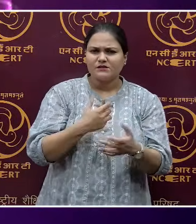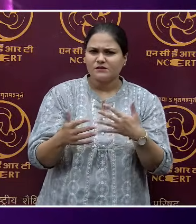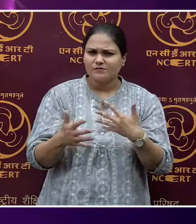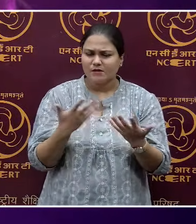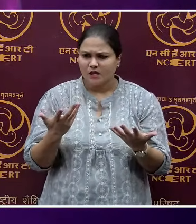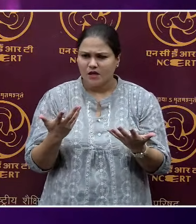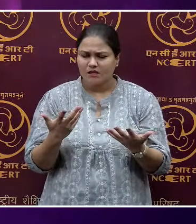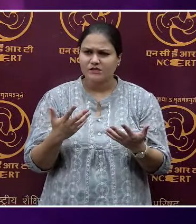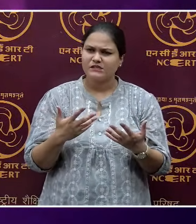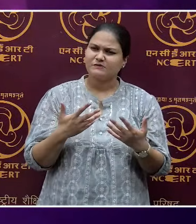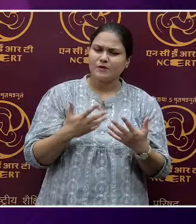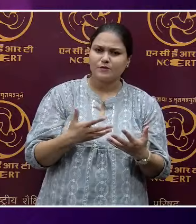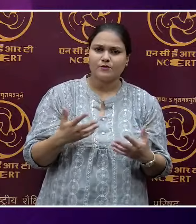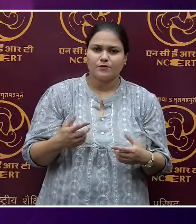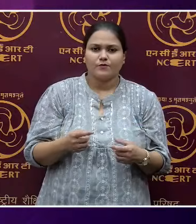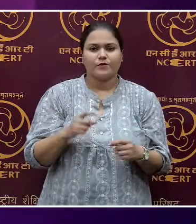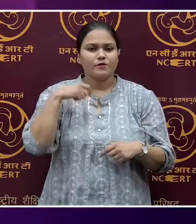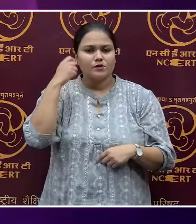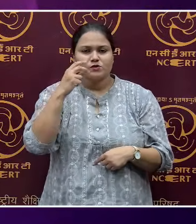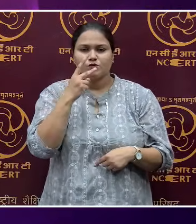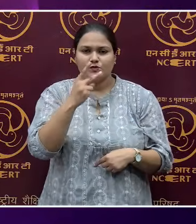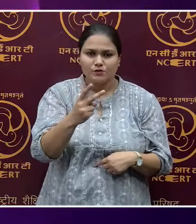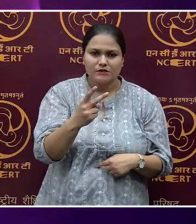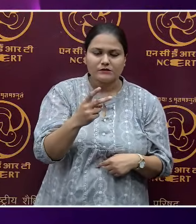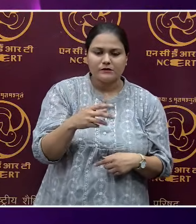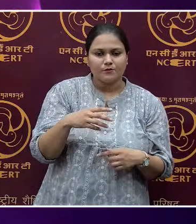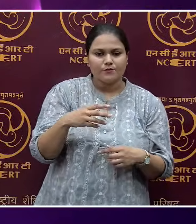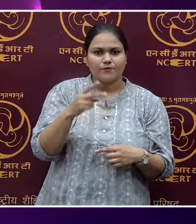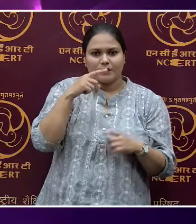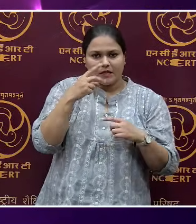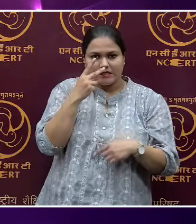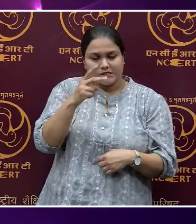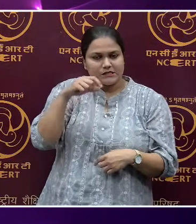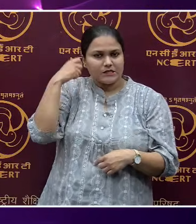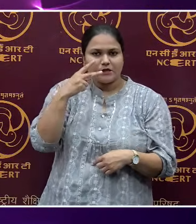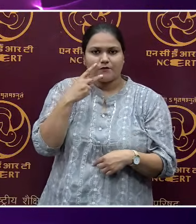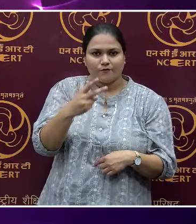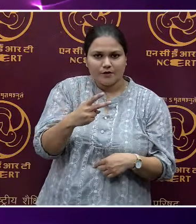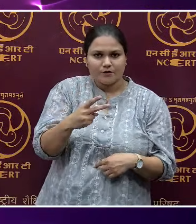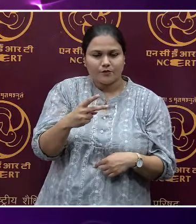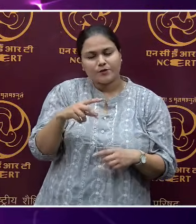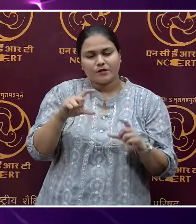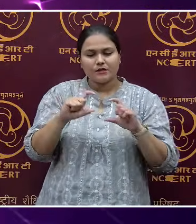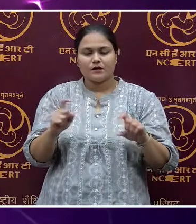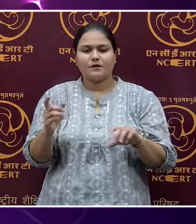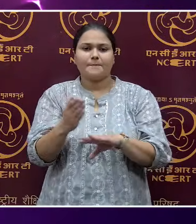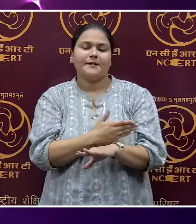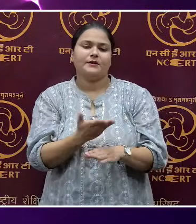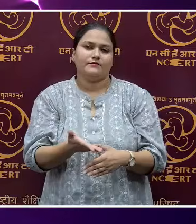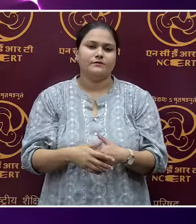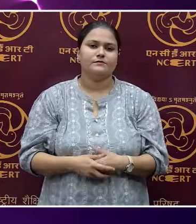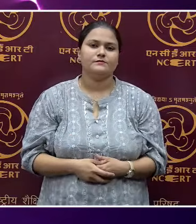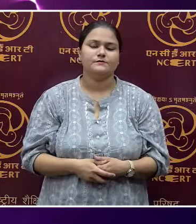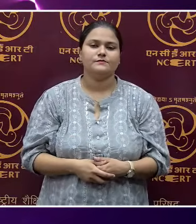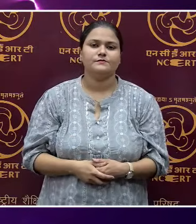nice. So after that, simulation is there. So we're going to perform the simulation now? Yes. Okay.